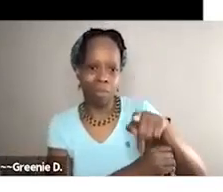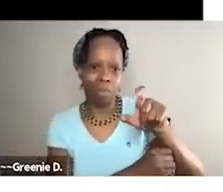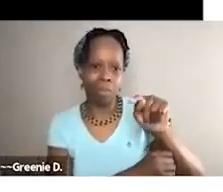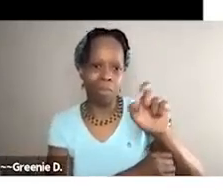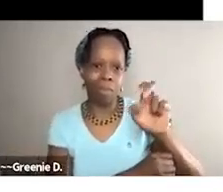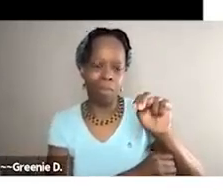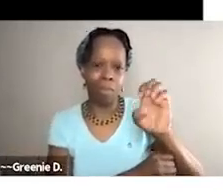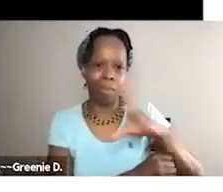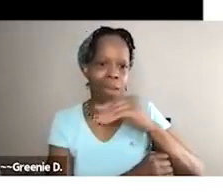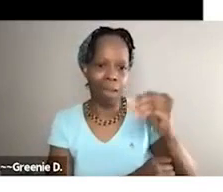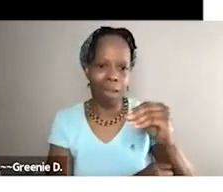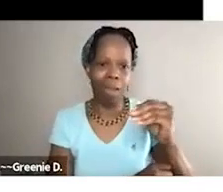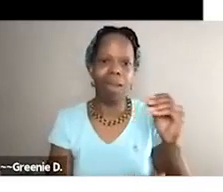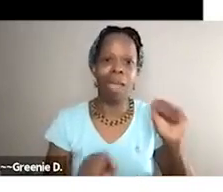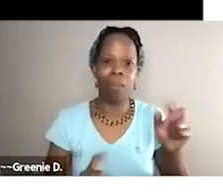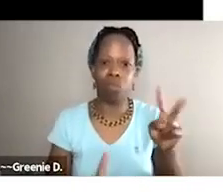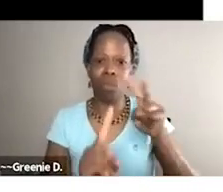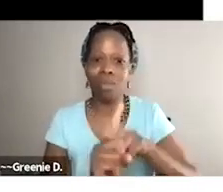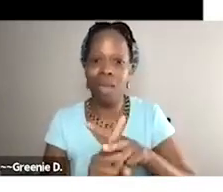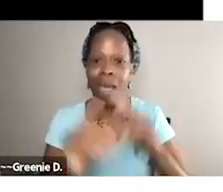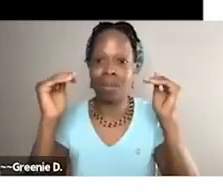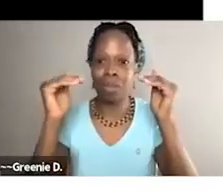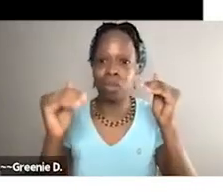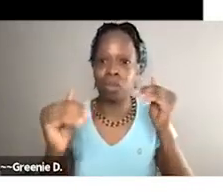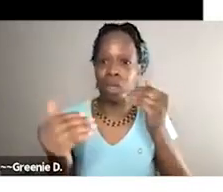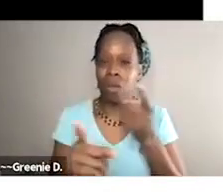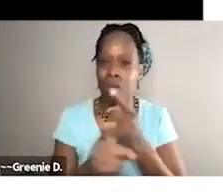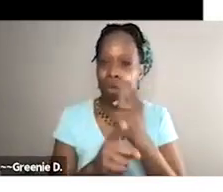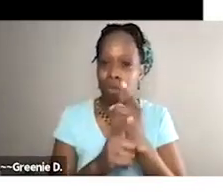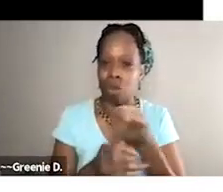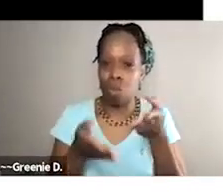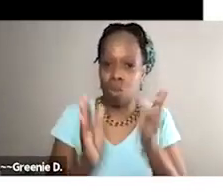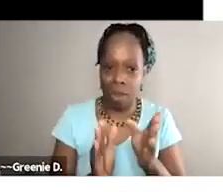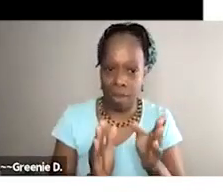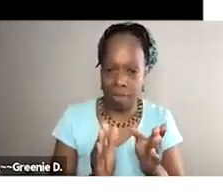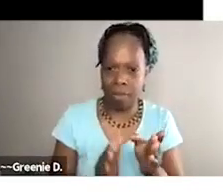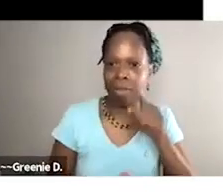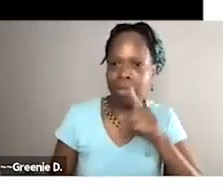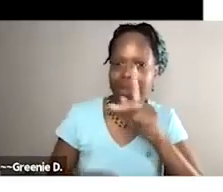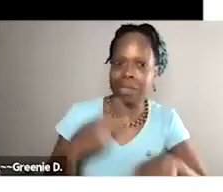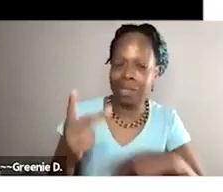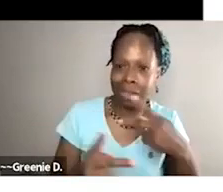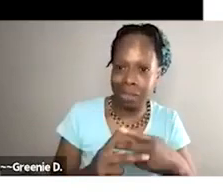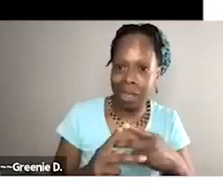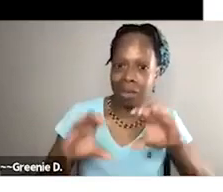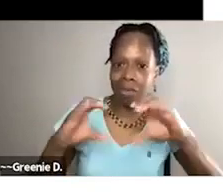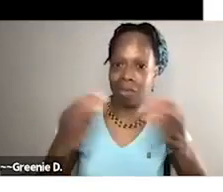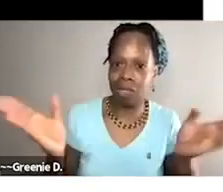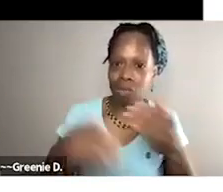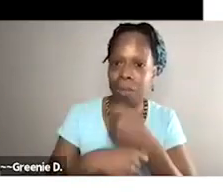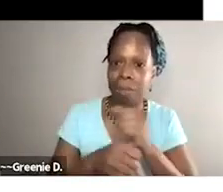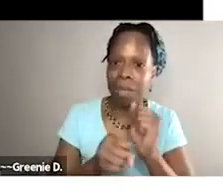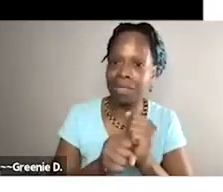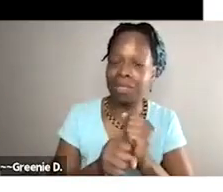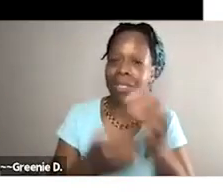Differentiated instruction and co-teaching in a general education classroom makes it easier for students with IEPs